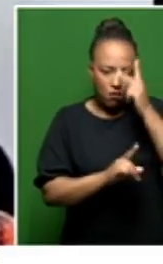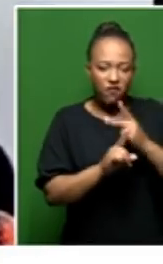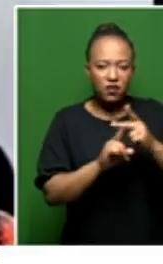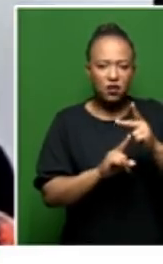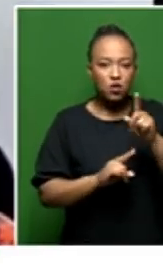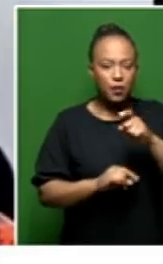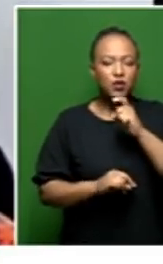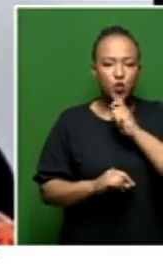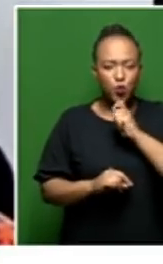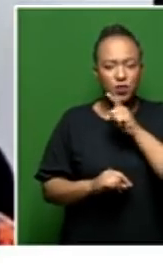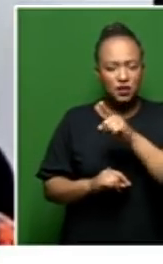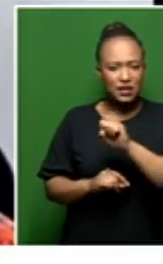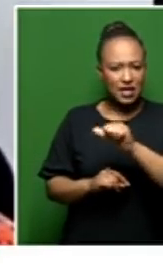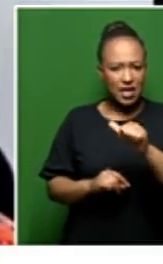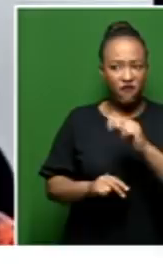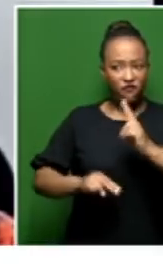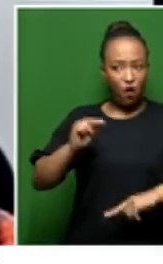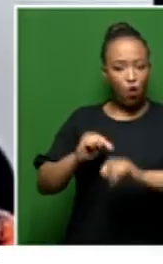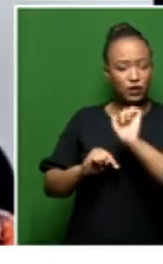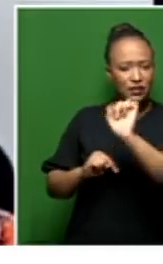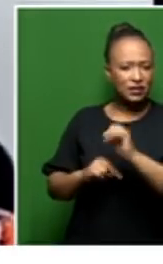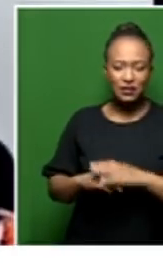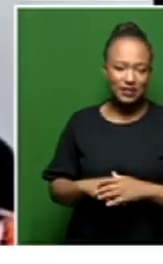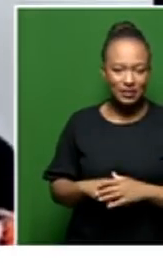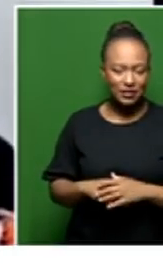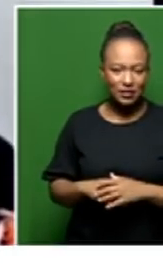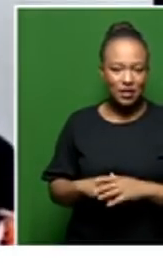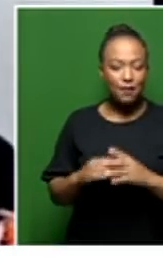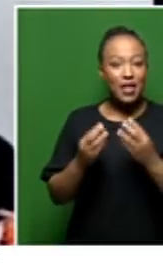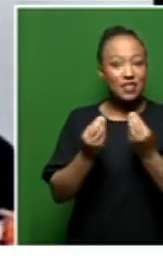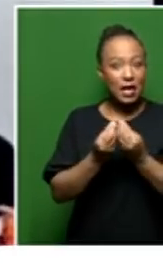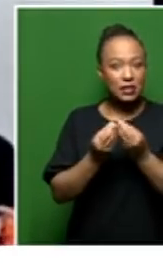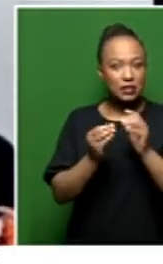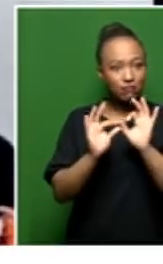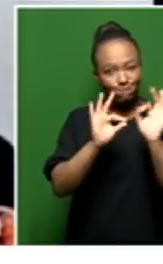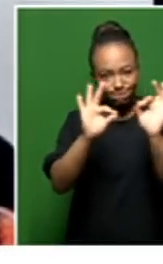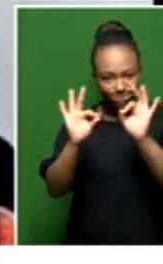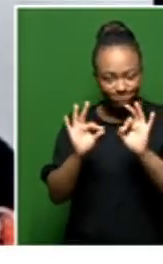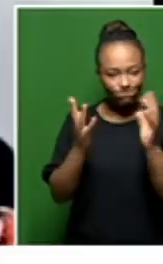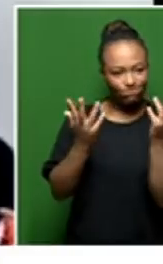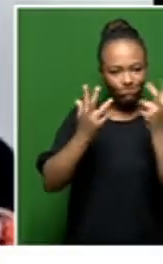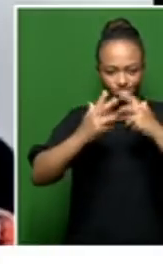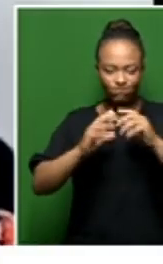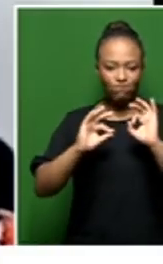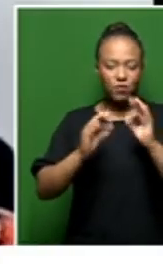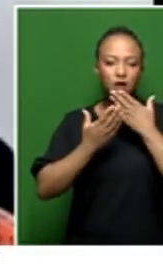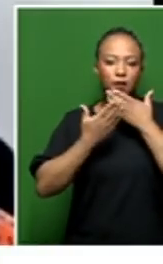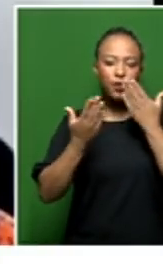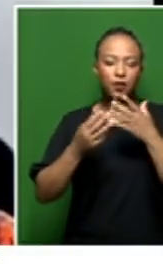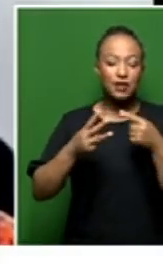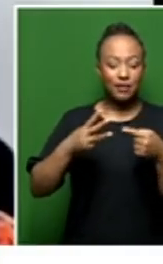SAA, realizing that it wasn't their fault that things went downstream. And of course, there's